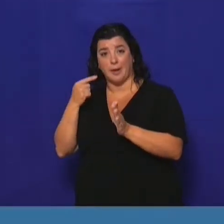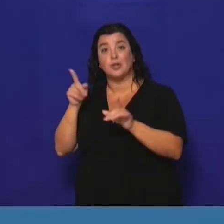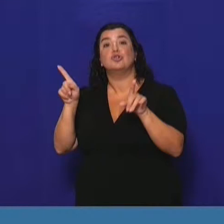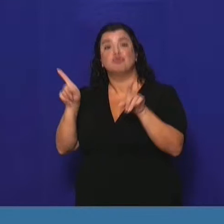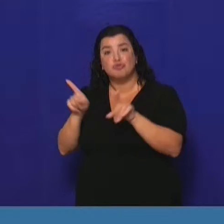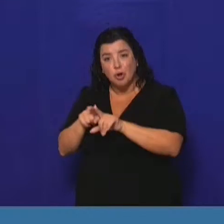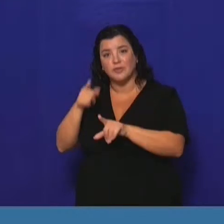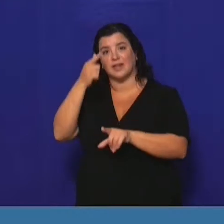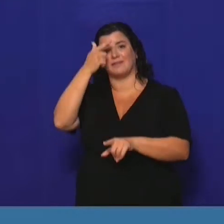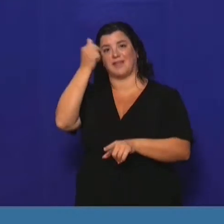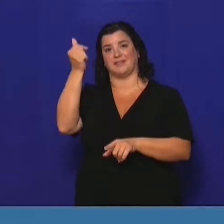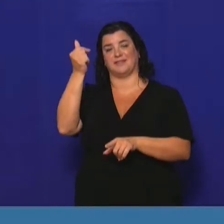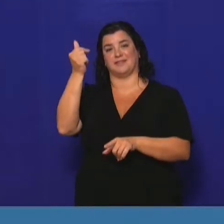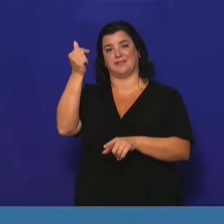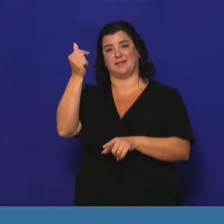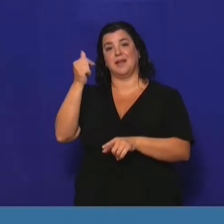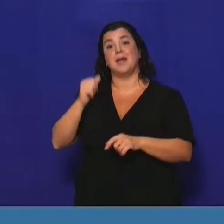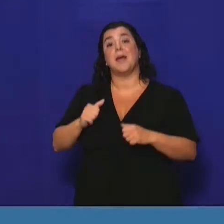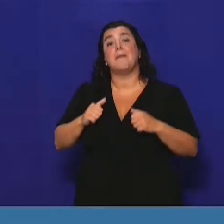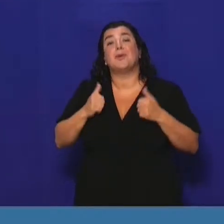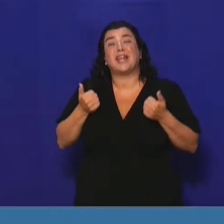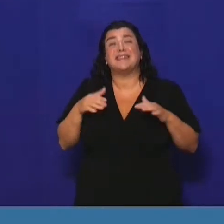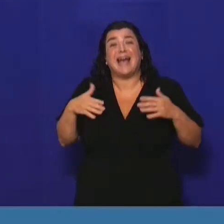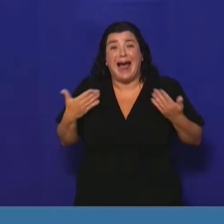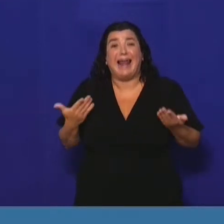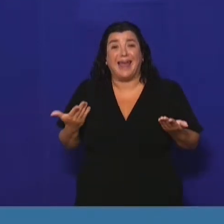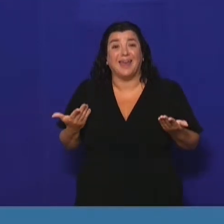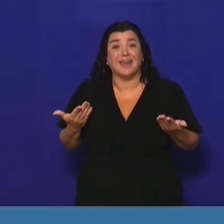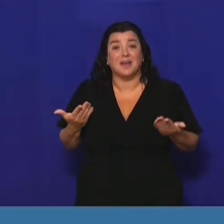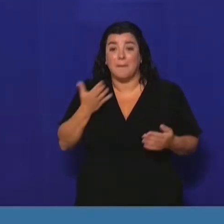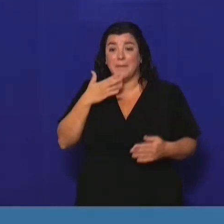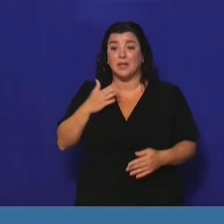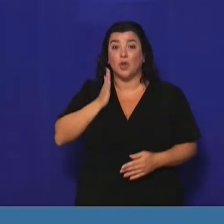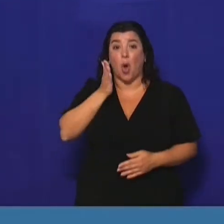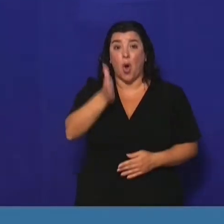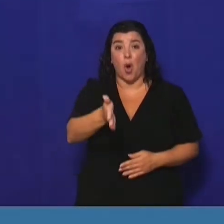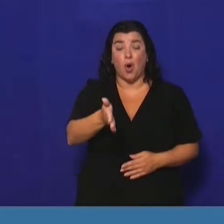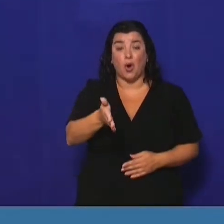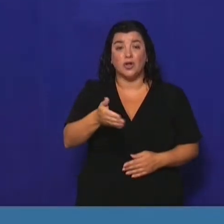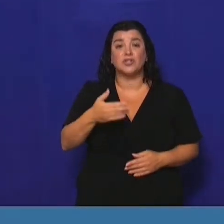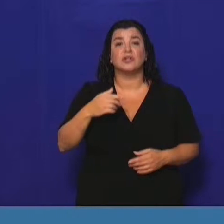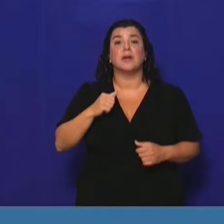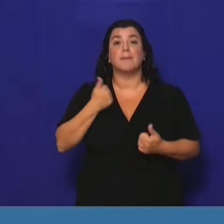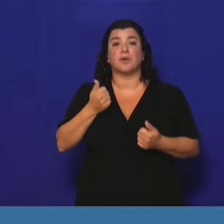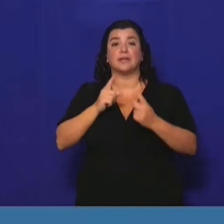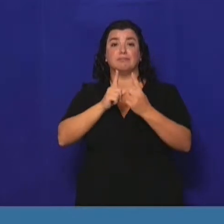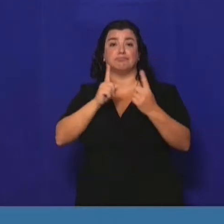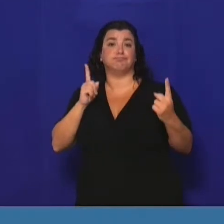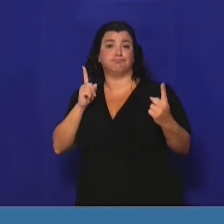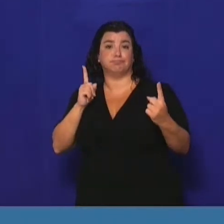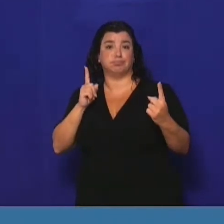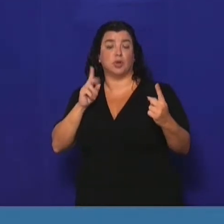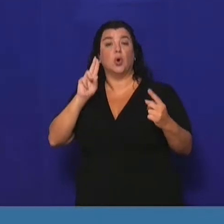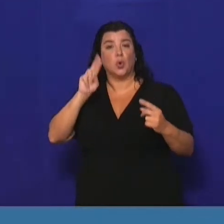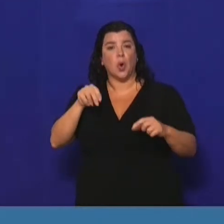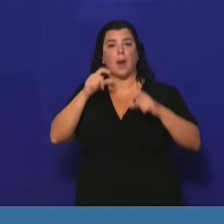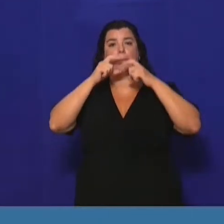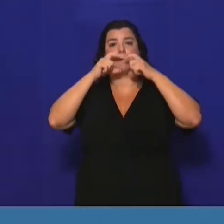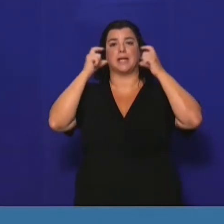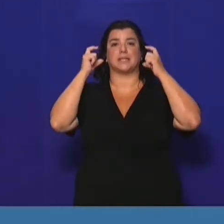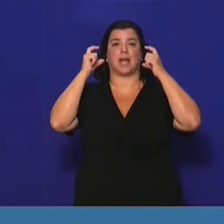li meta nkunu qegħdin barra aħna nkunu attenti li nżommu d-distanza u nżommu wkoll l-użu